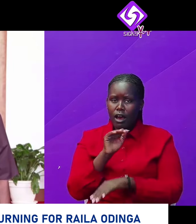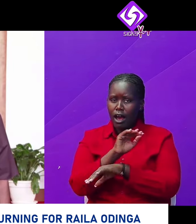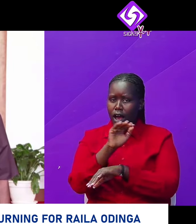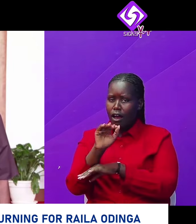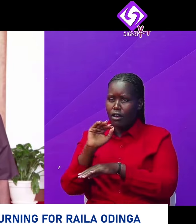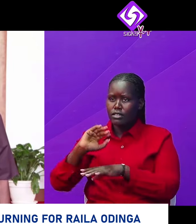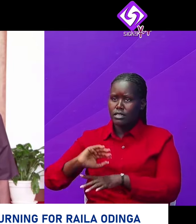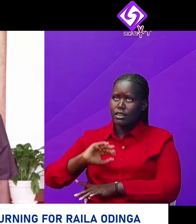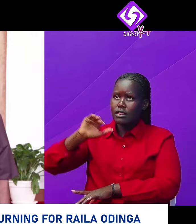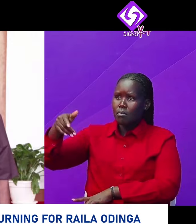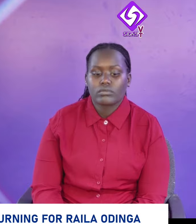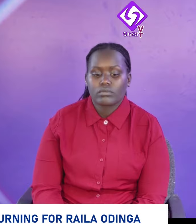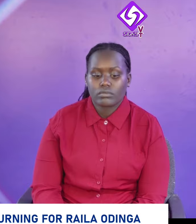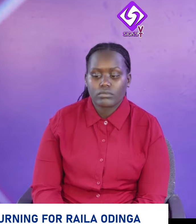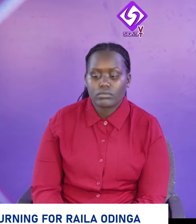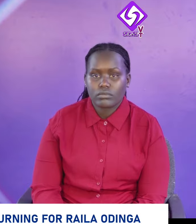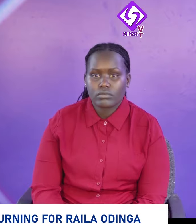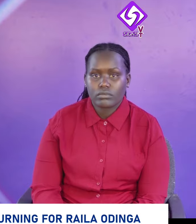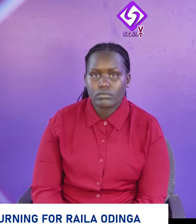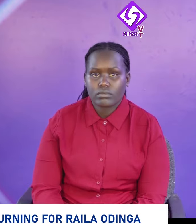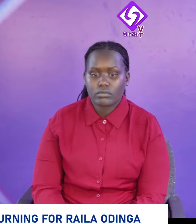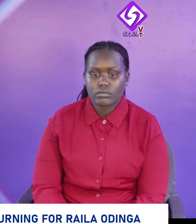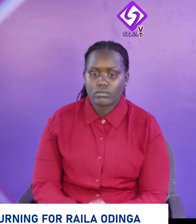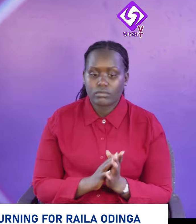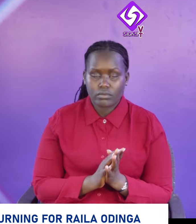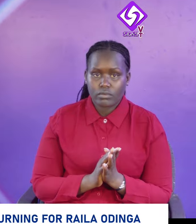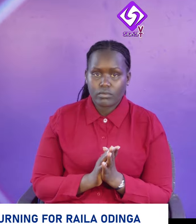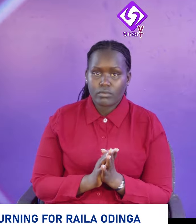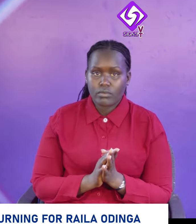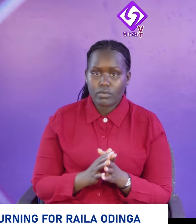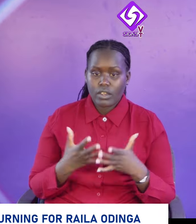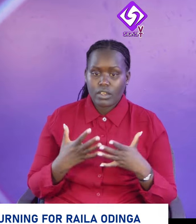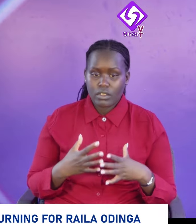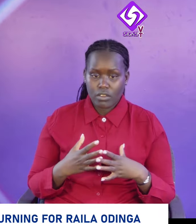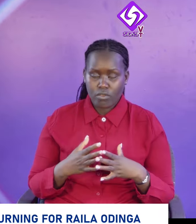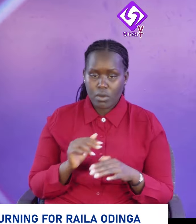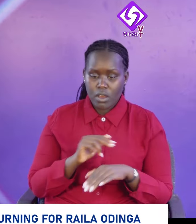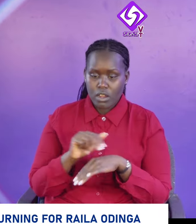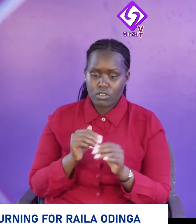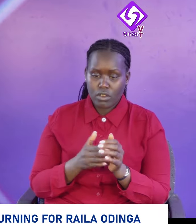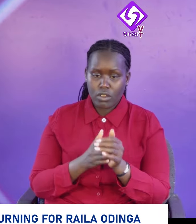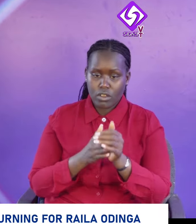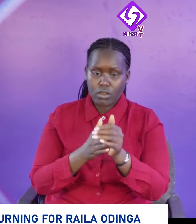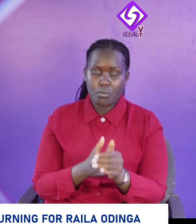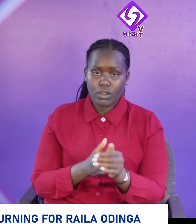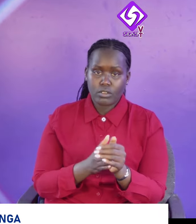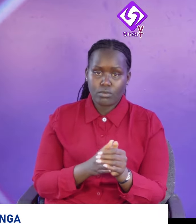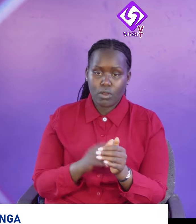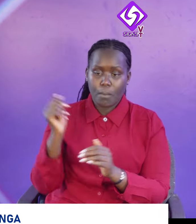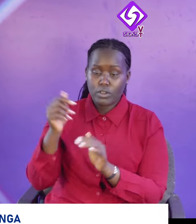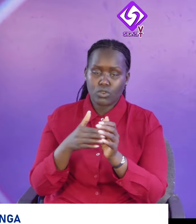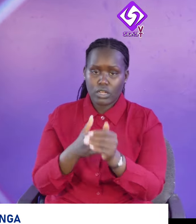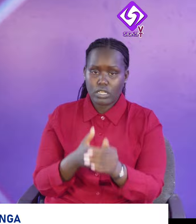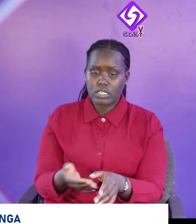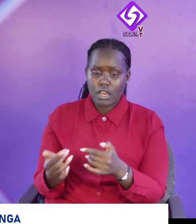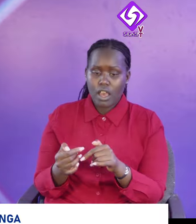his towering legacy. Tributes from national and political leaders have continued to pour in